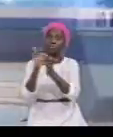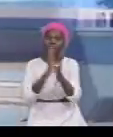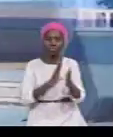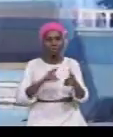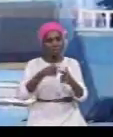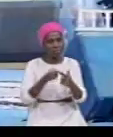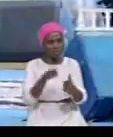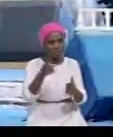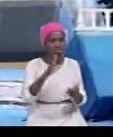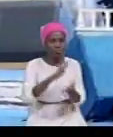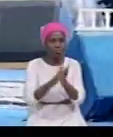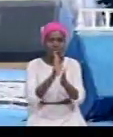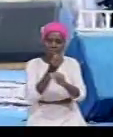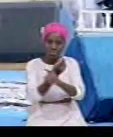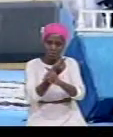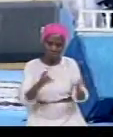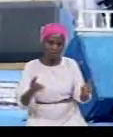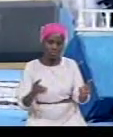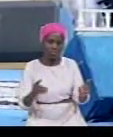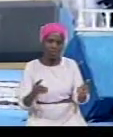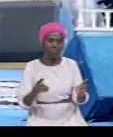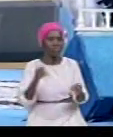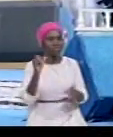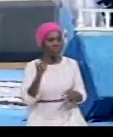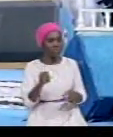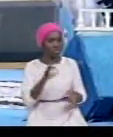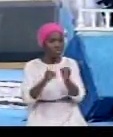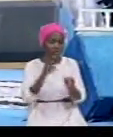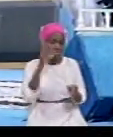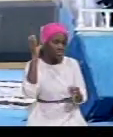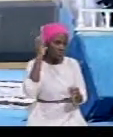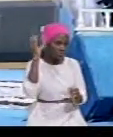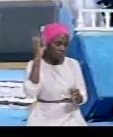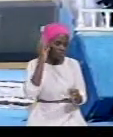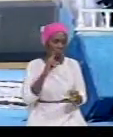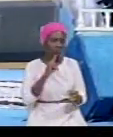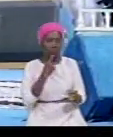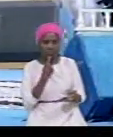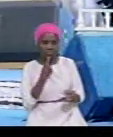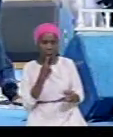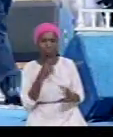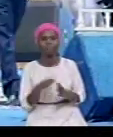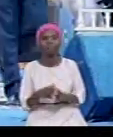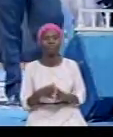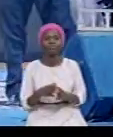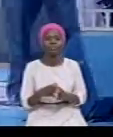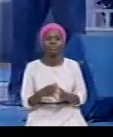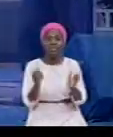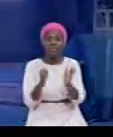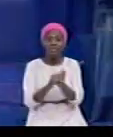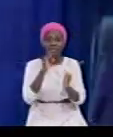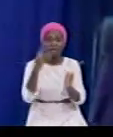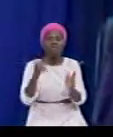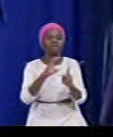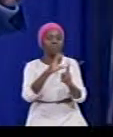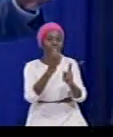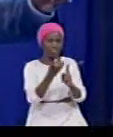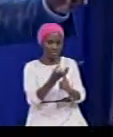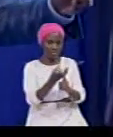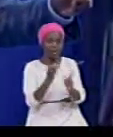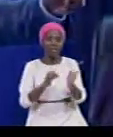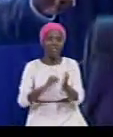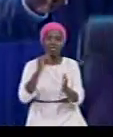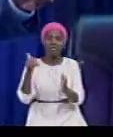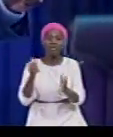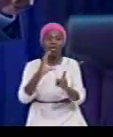If you hearken diligently unto the voice of the Lord our God. That the condition is a